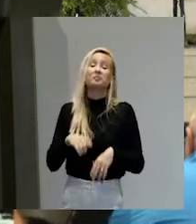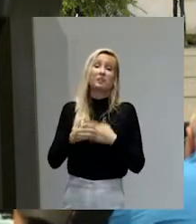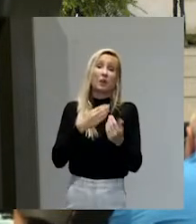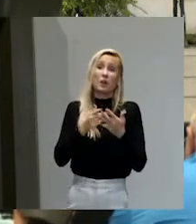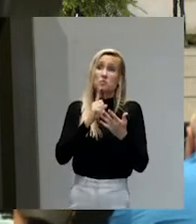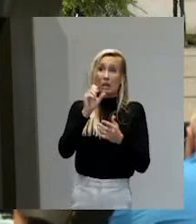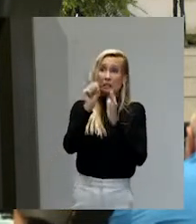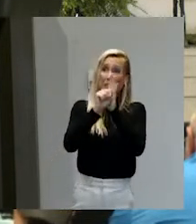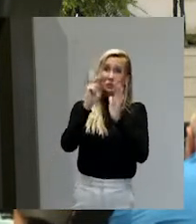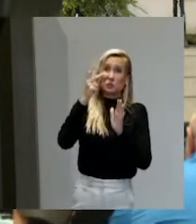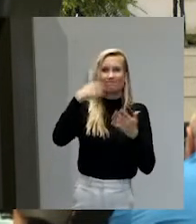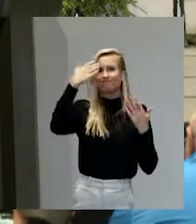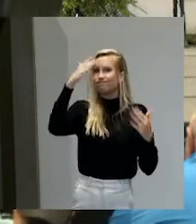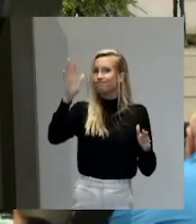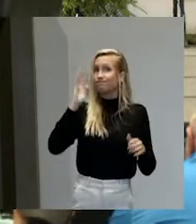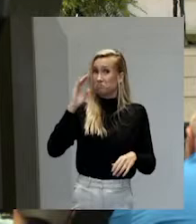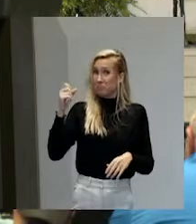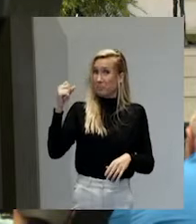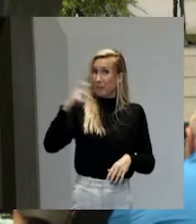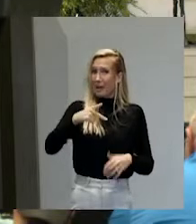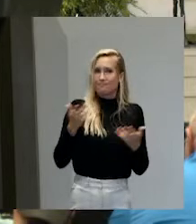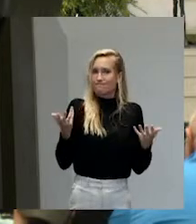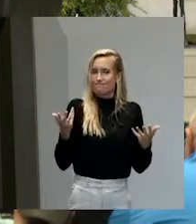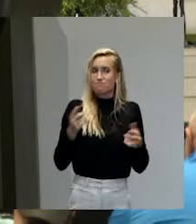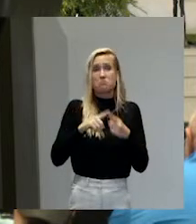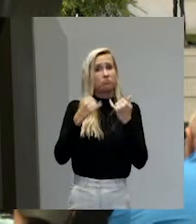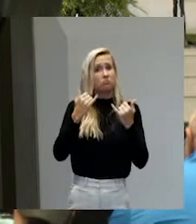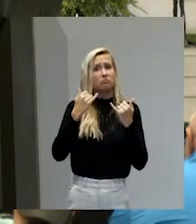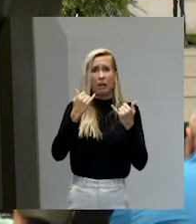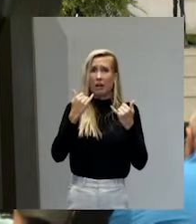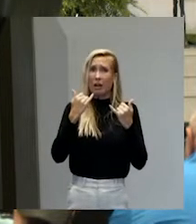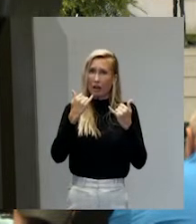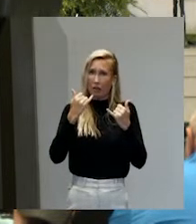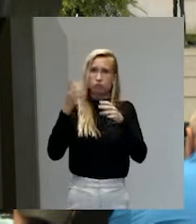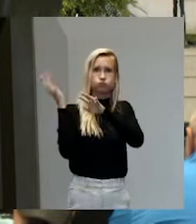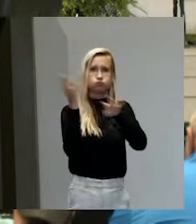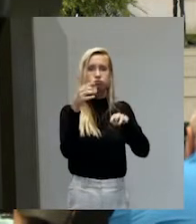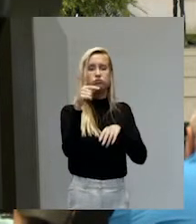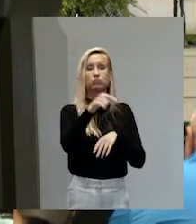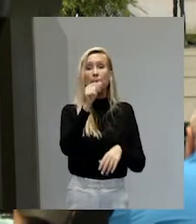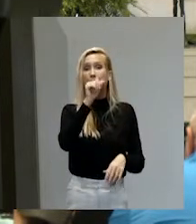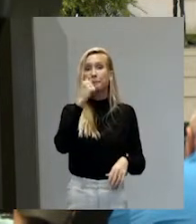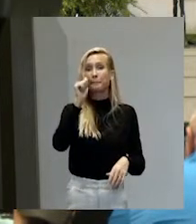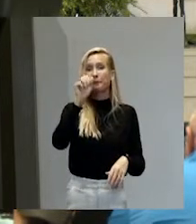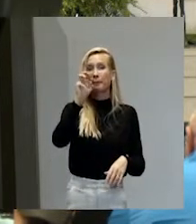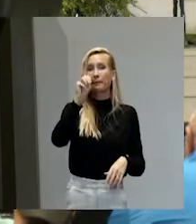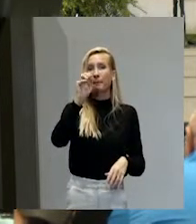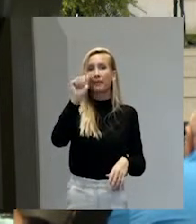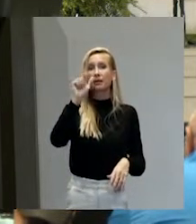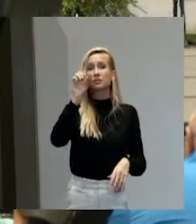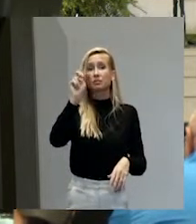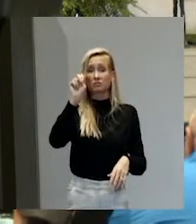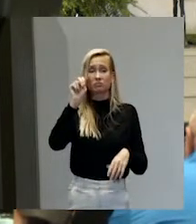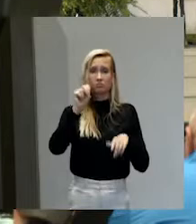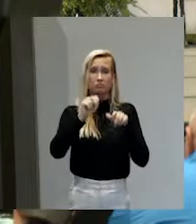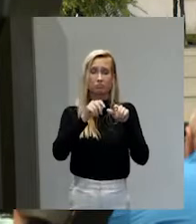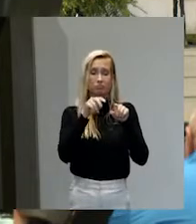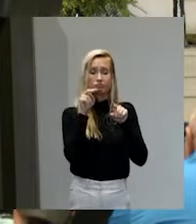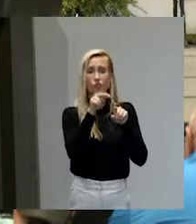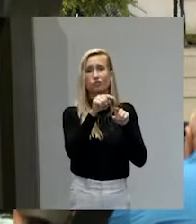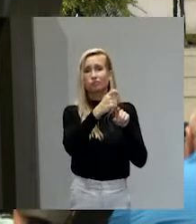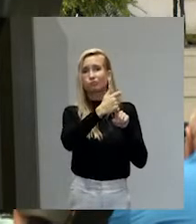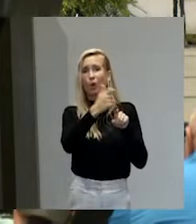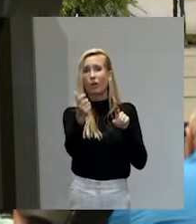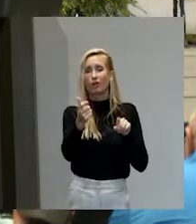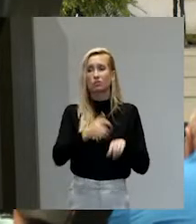However, it is on Amazon now, and I'm sure a lot of people here didn't know about the show before coming, and I'm